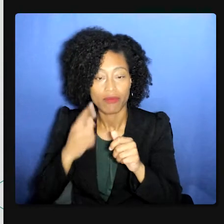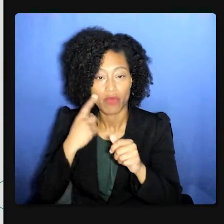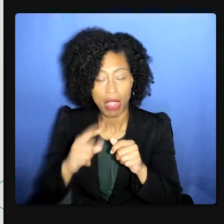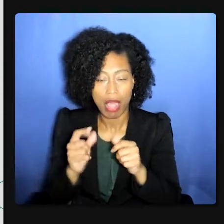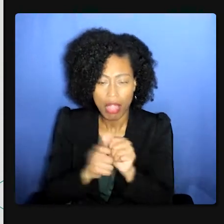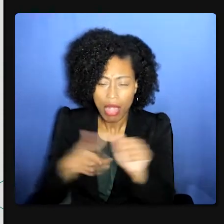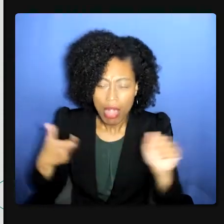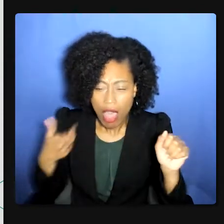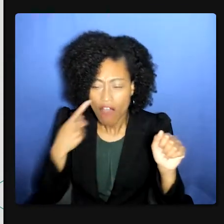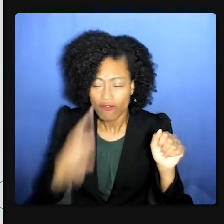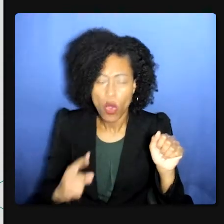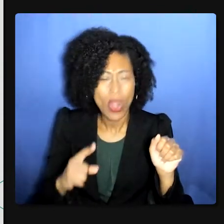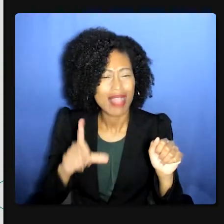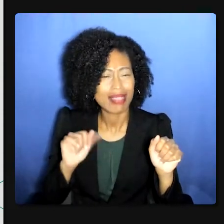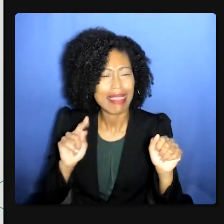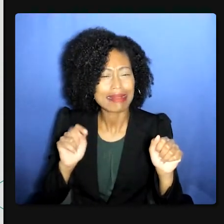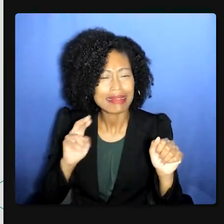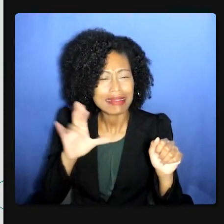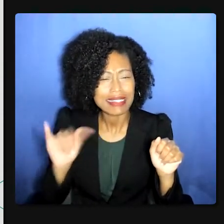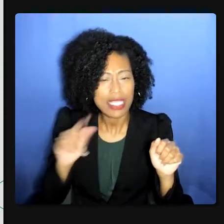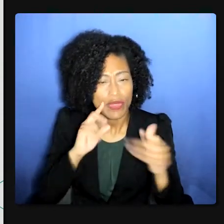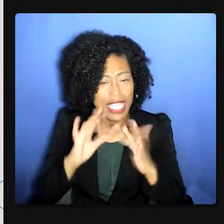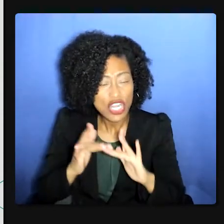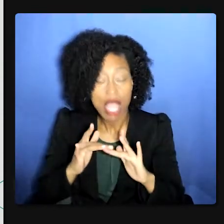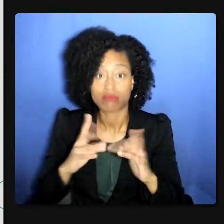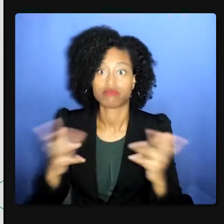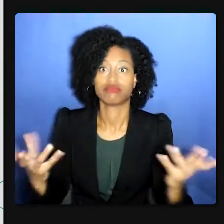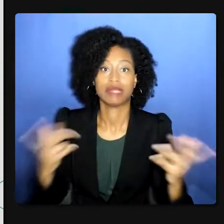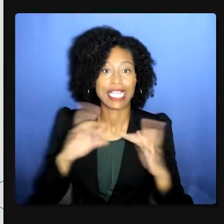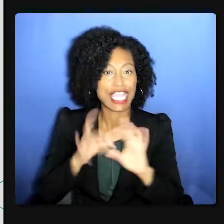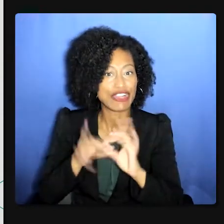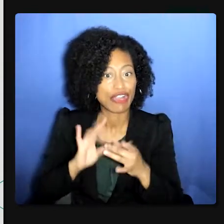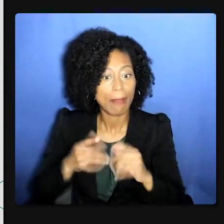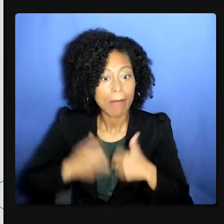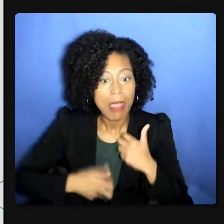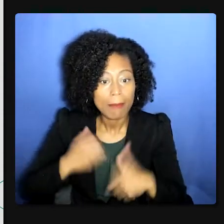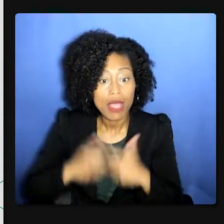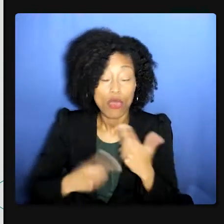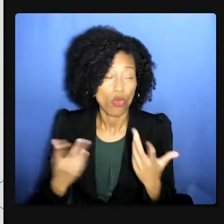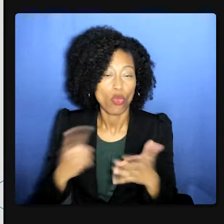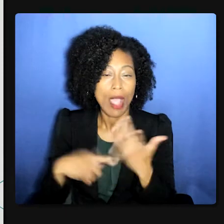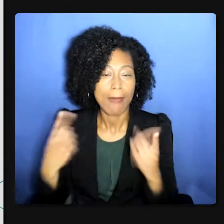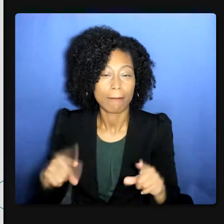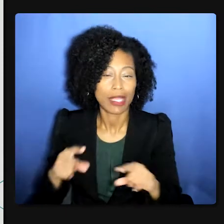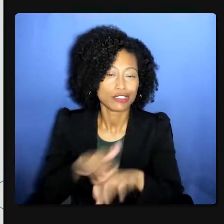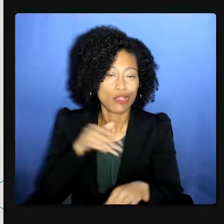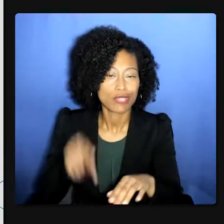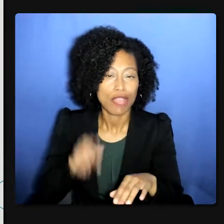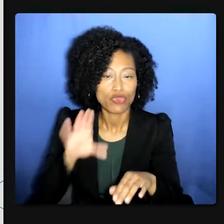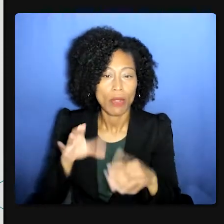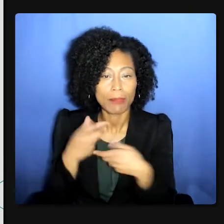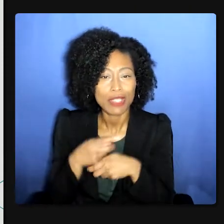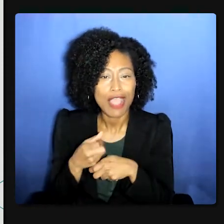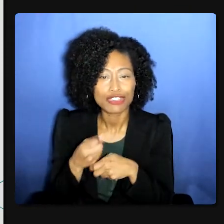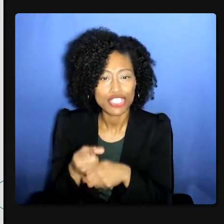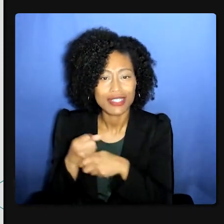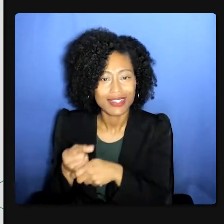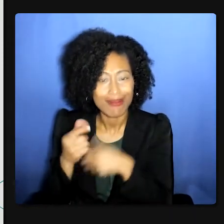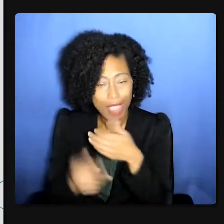way beyond what they were designed for on-premises. The result, a slowdown of the production process, and that's bad for